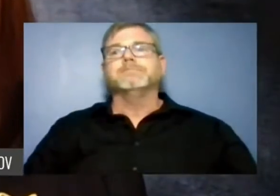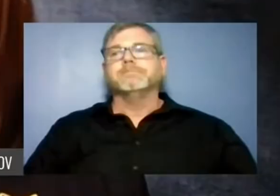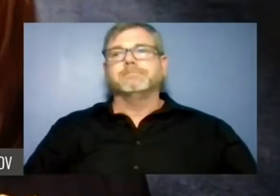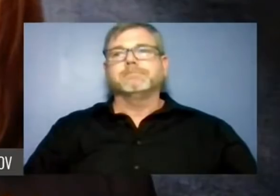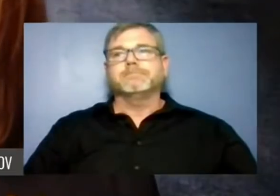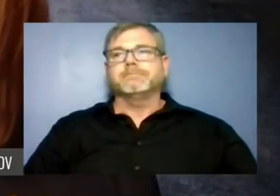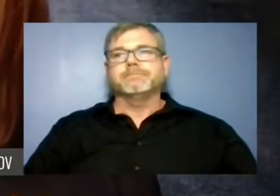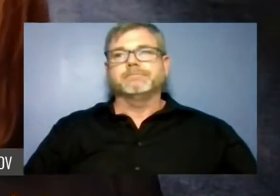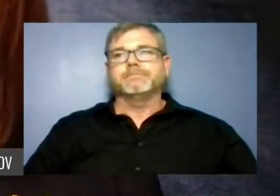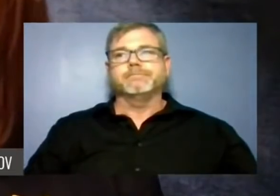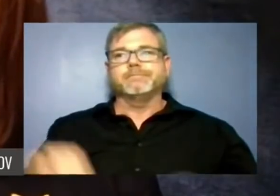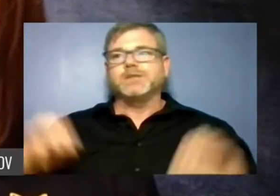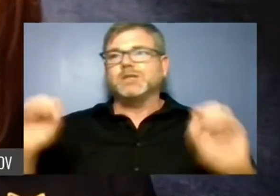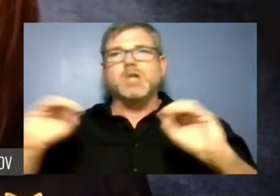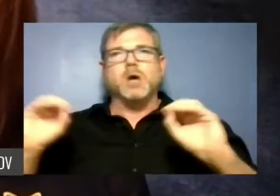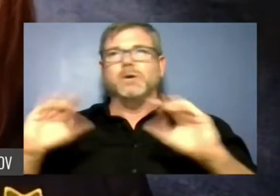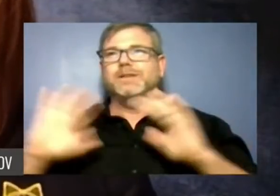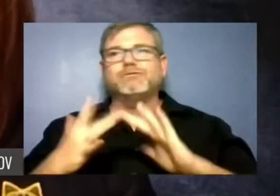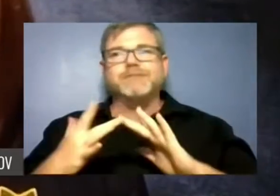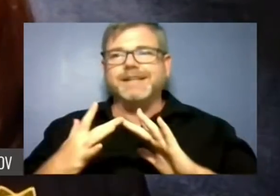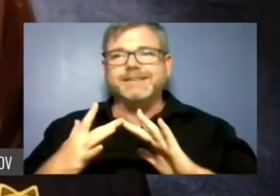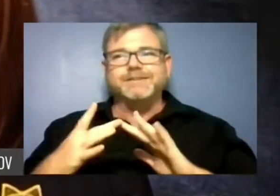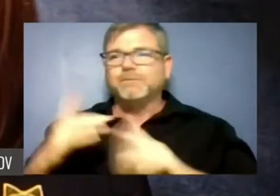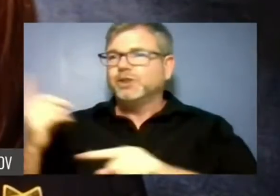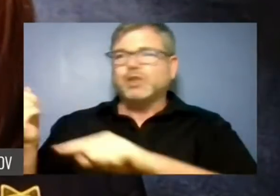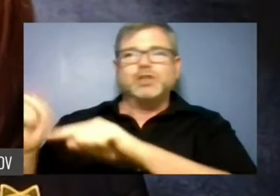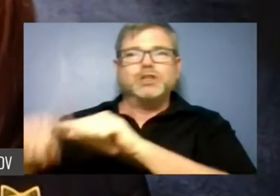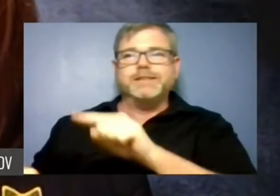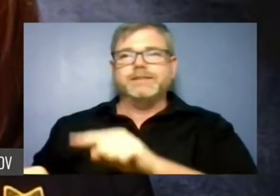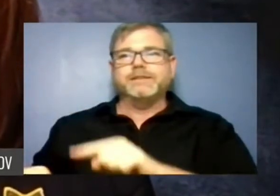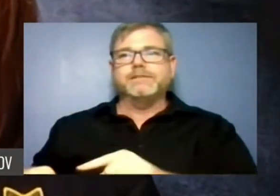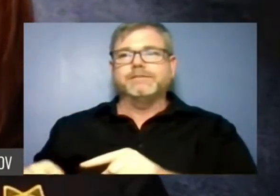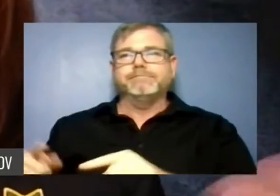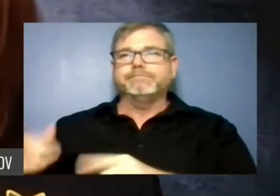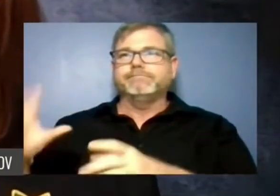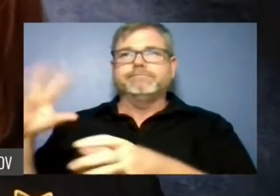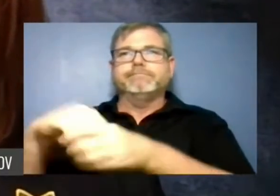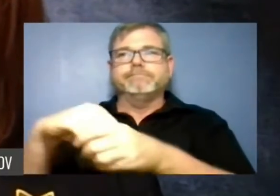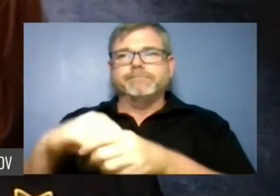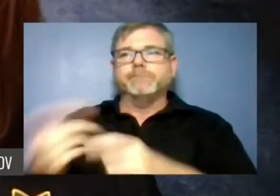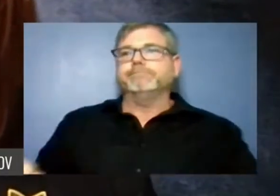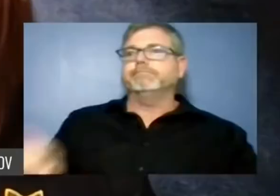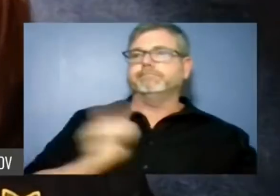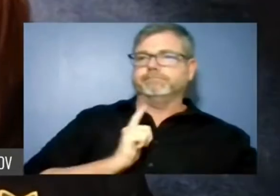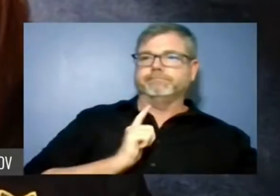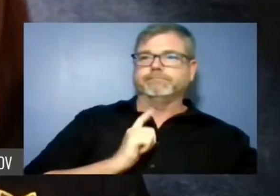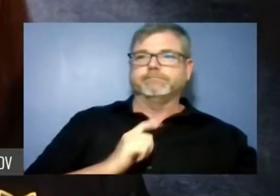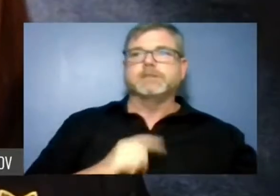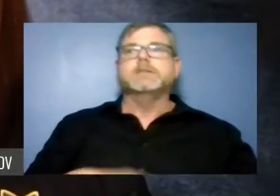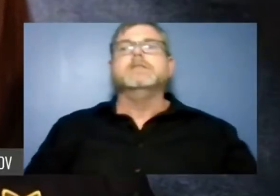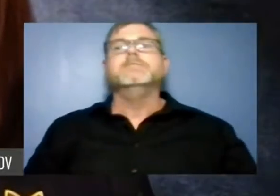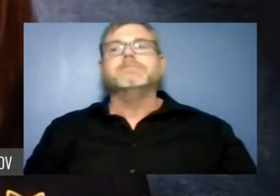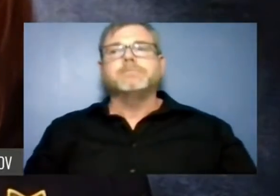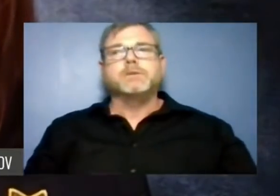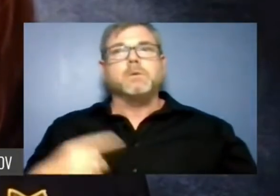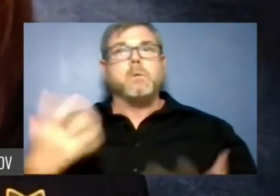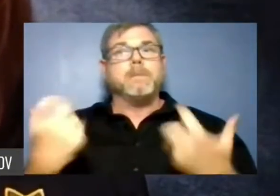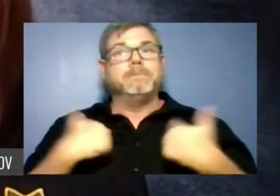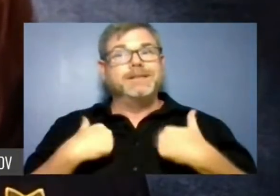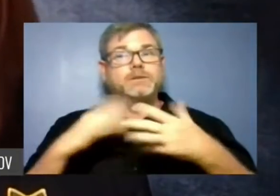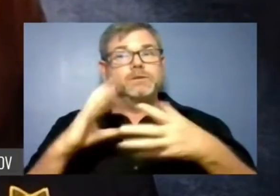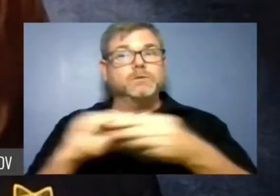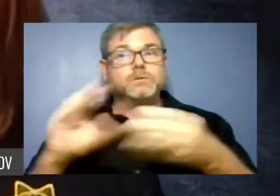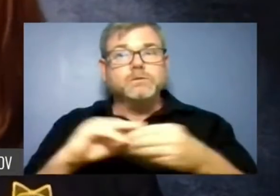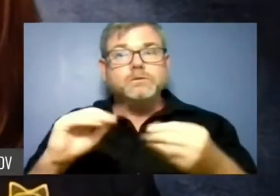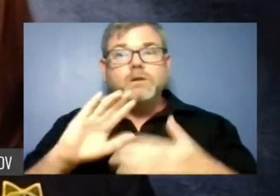able to attend this evening. So he did want me to extend his thanks to all of our community partners that have been helping with